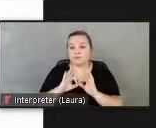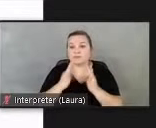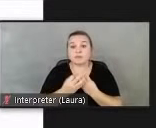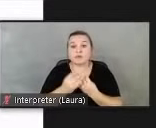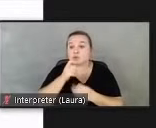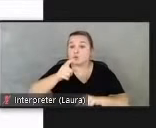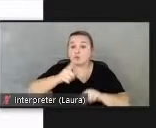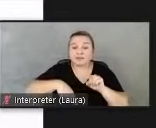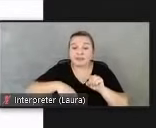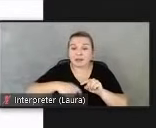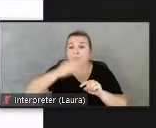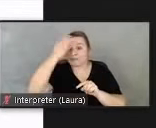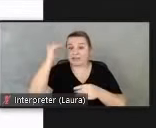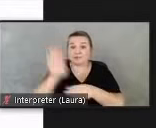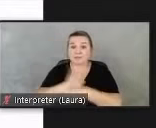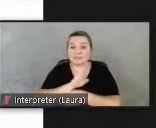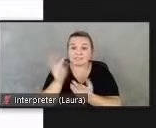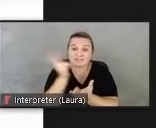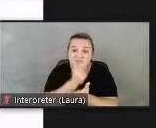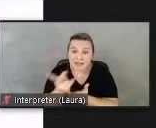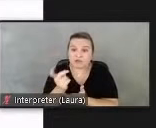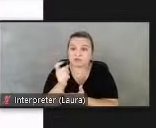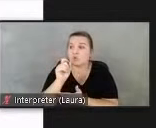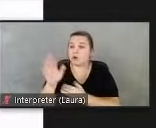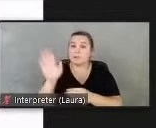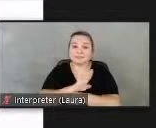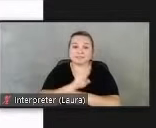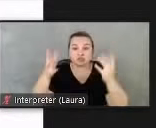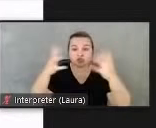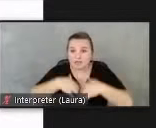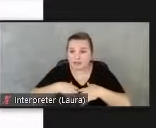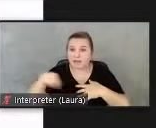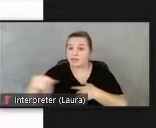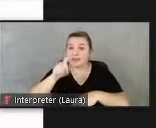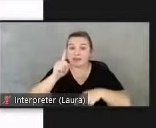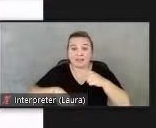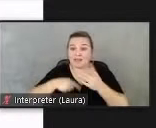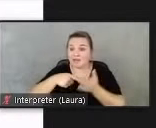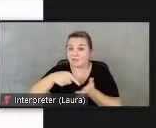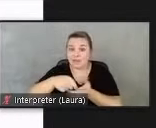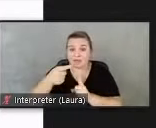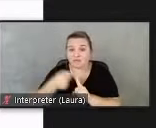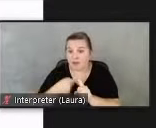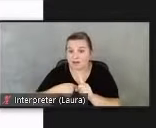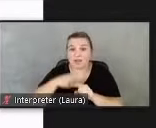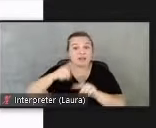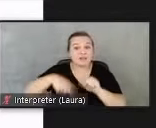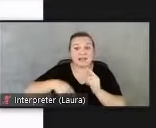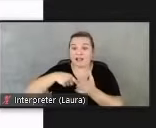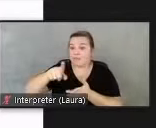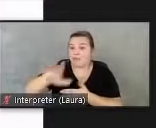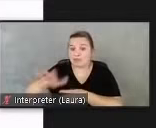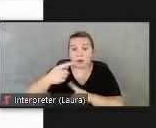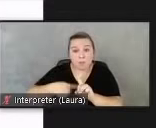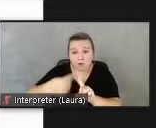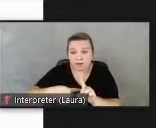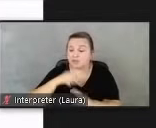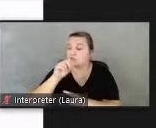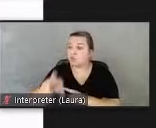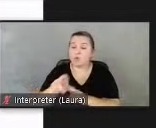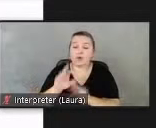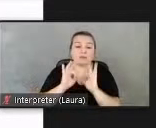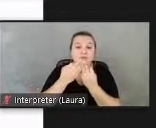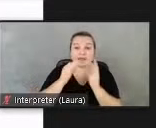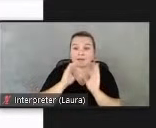make, because of business failures or business shutdowns, they can't make rent payments, they can't make housing payments, or they have a family member